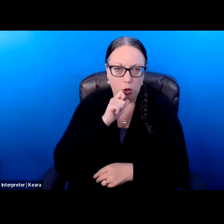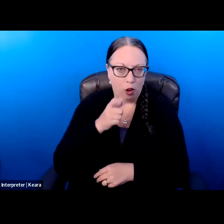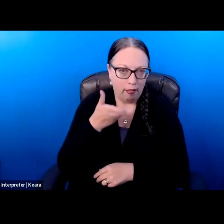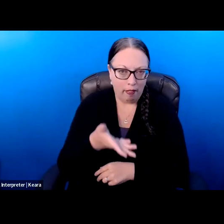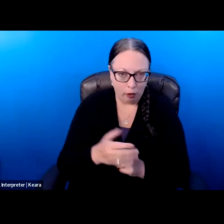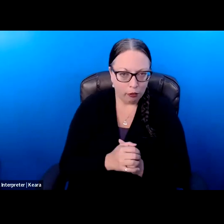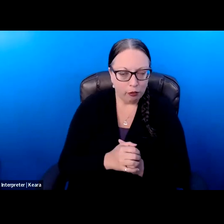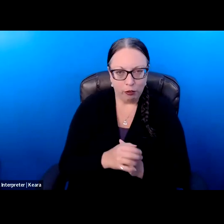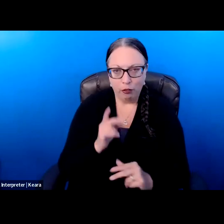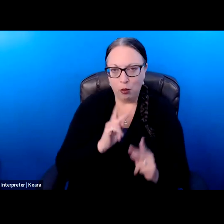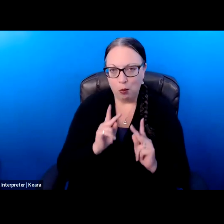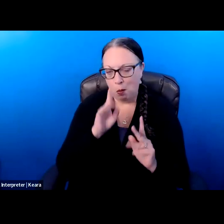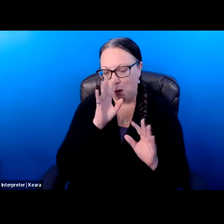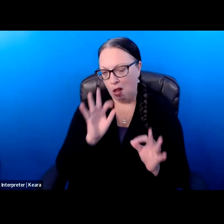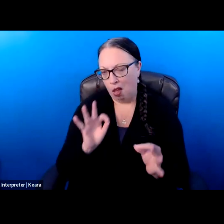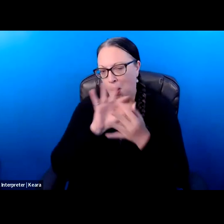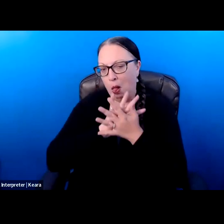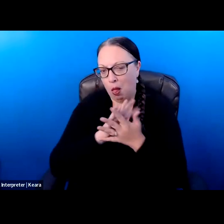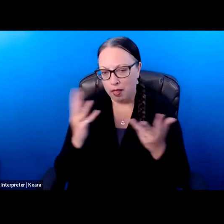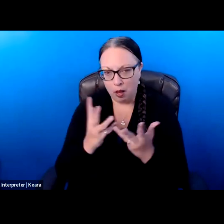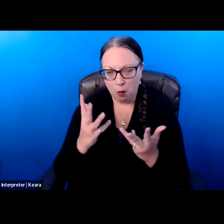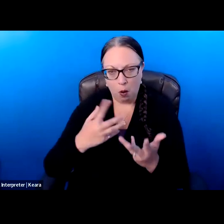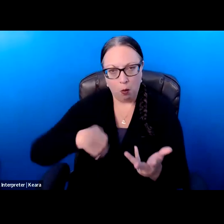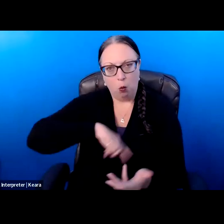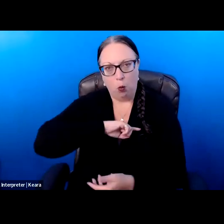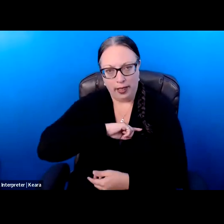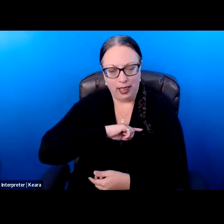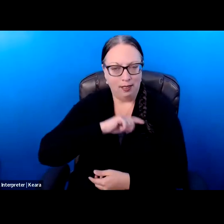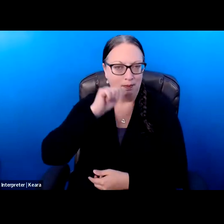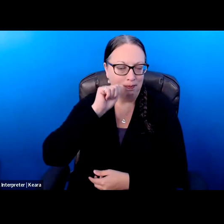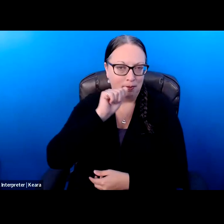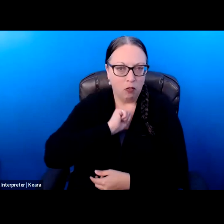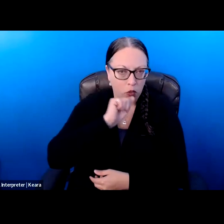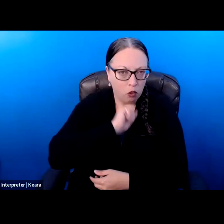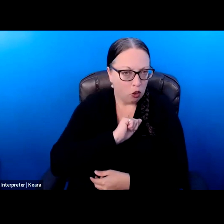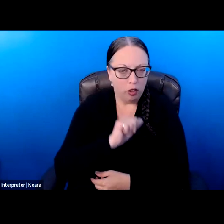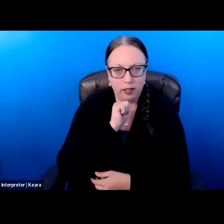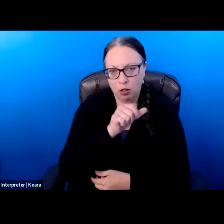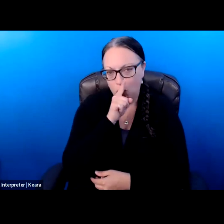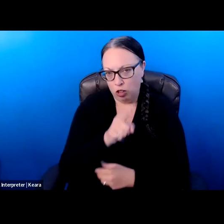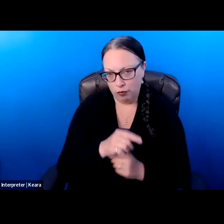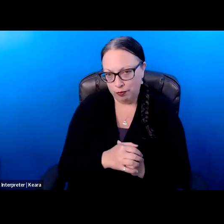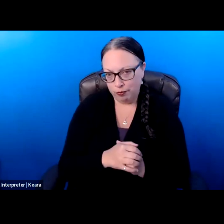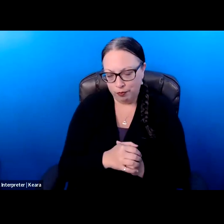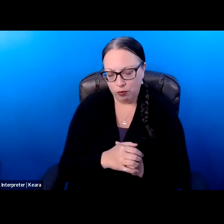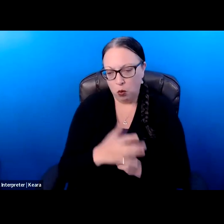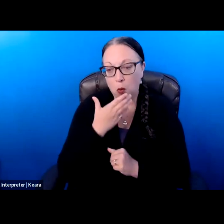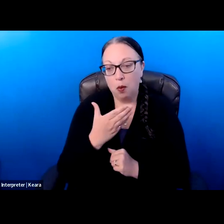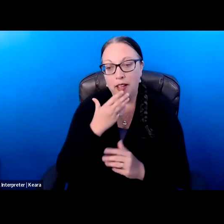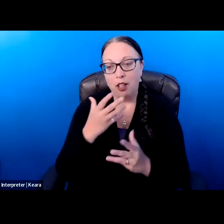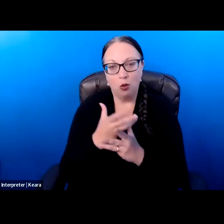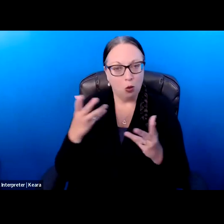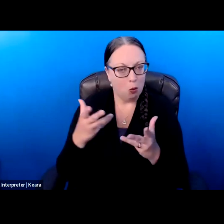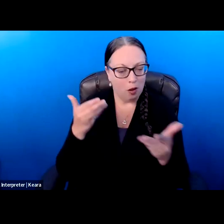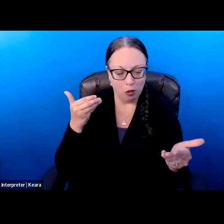or pretend that what we are dealing with does not exist. So thank you so much for bringing us right